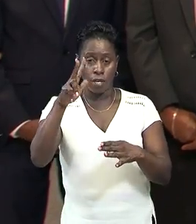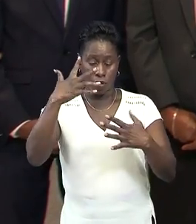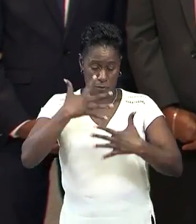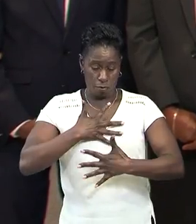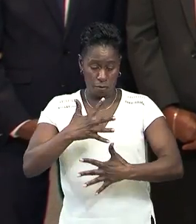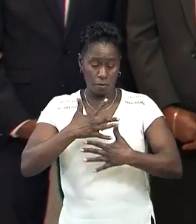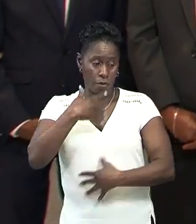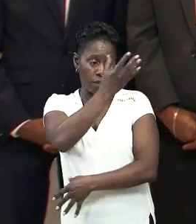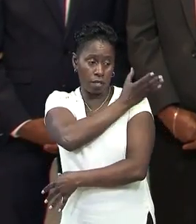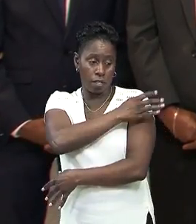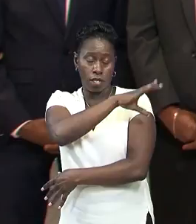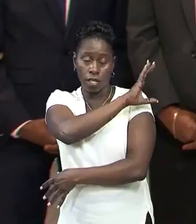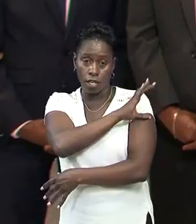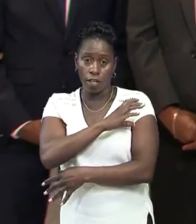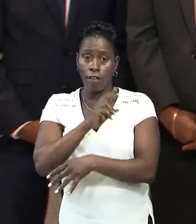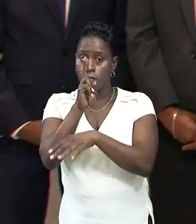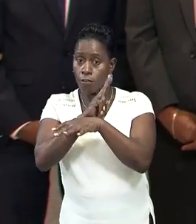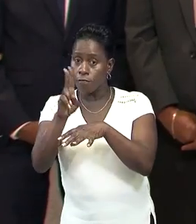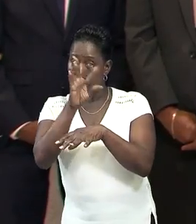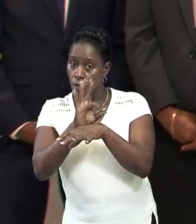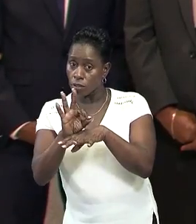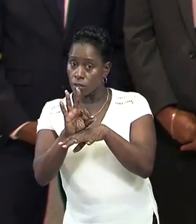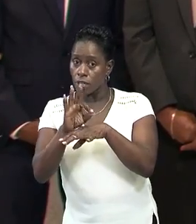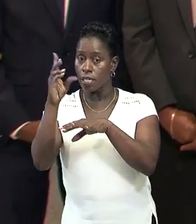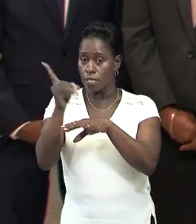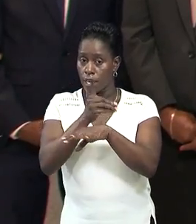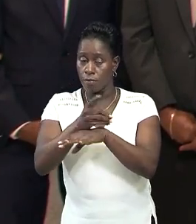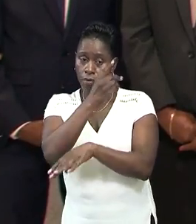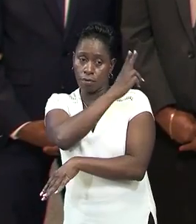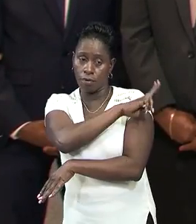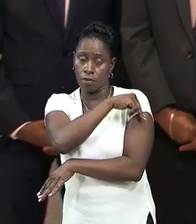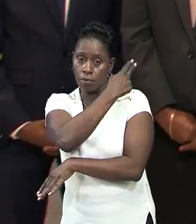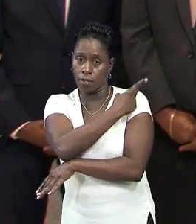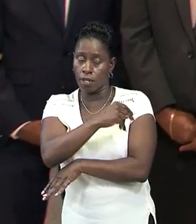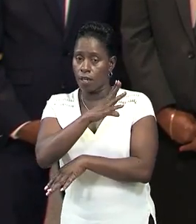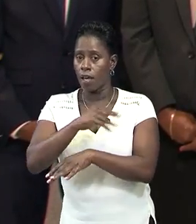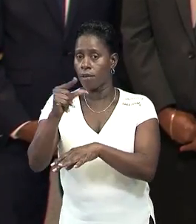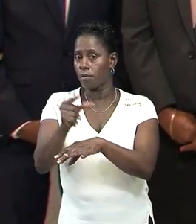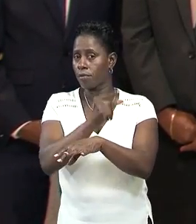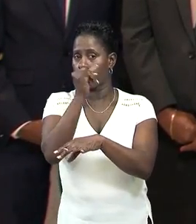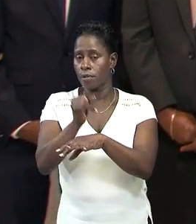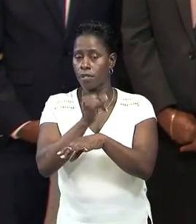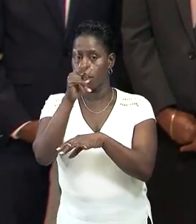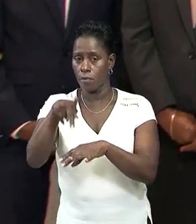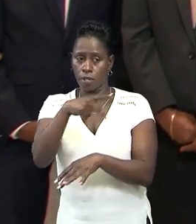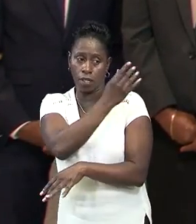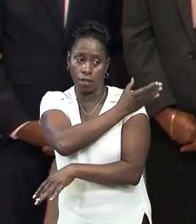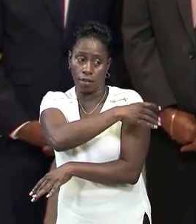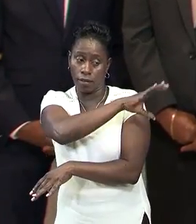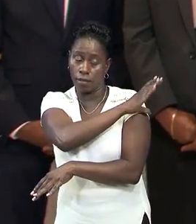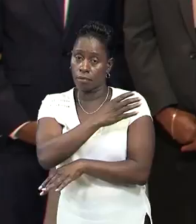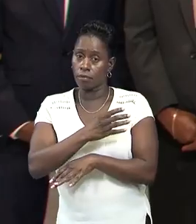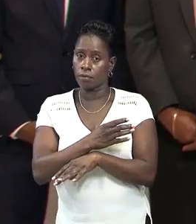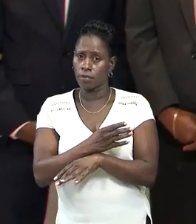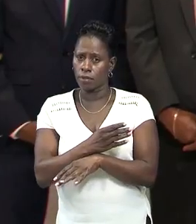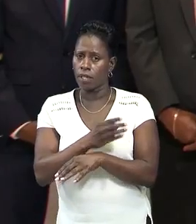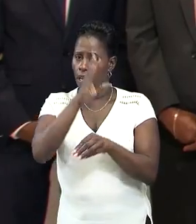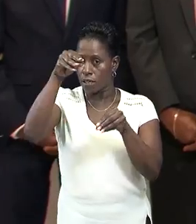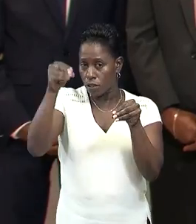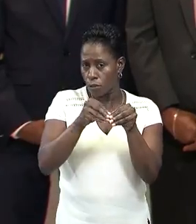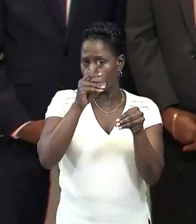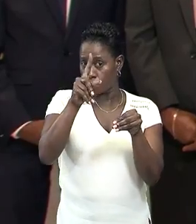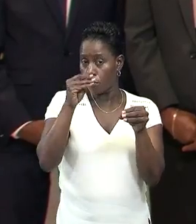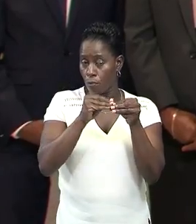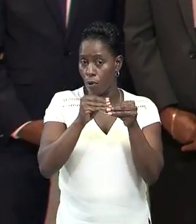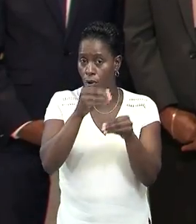clinics at the Viewfort Wellness Center, the Denry Hospital, and the Groseillers Polyclinic. An additional 2